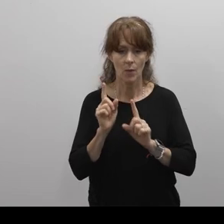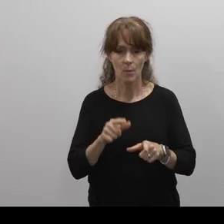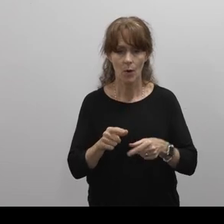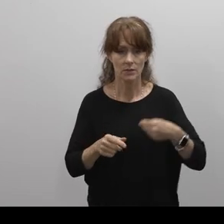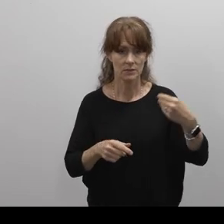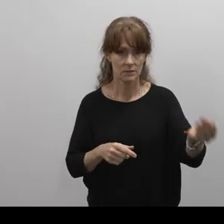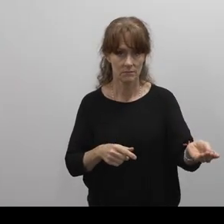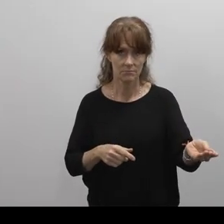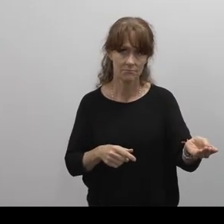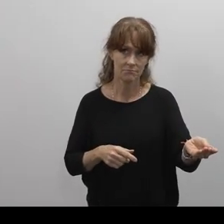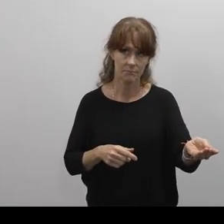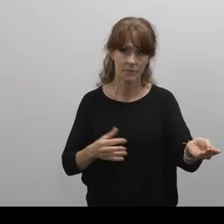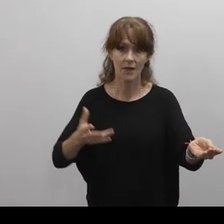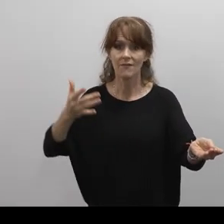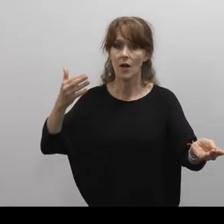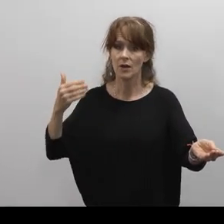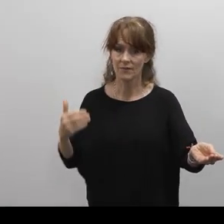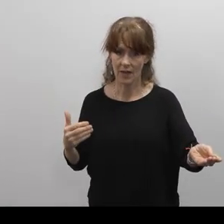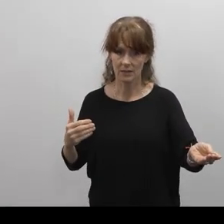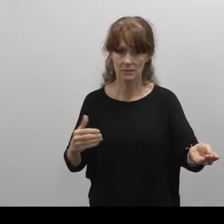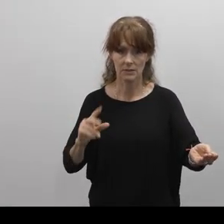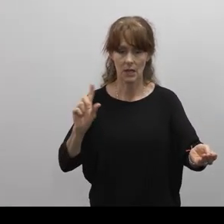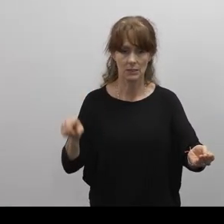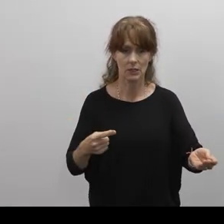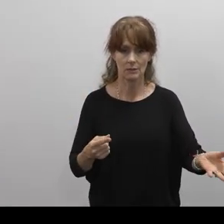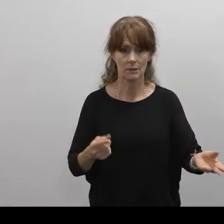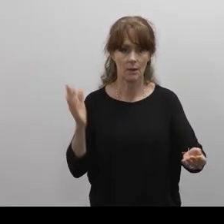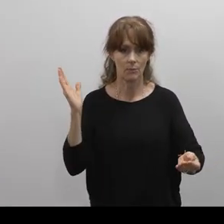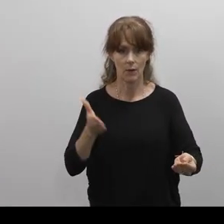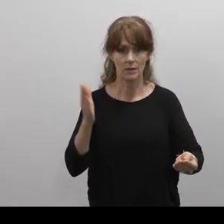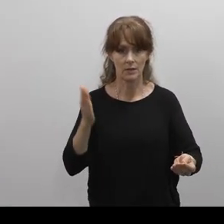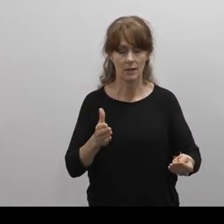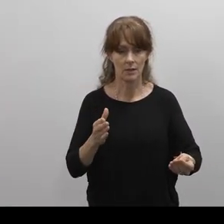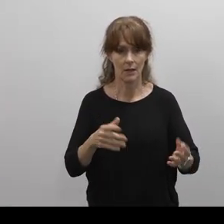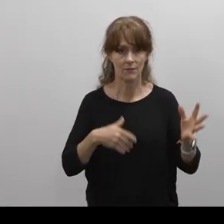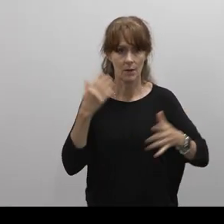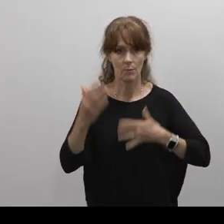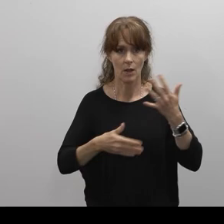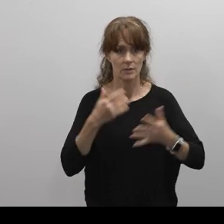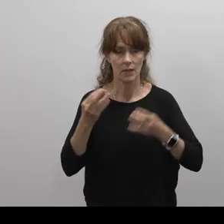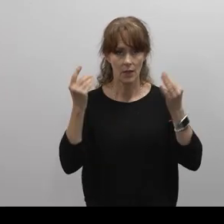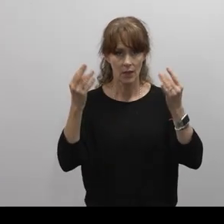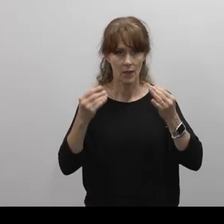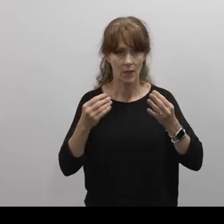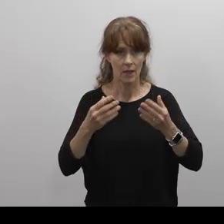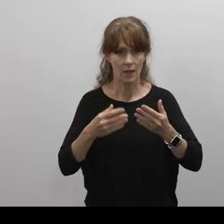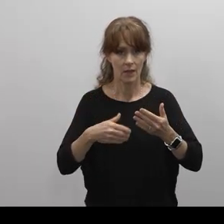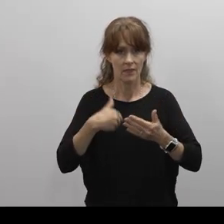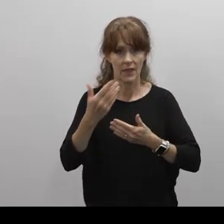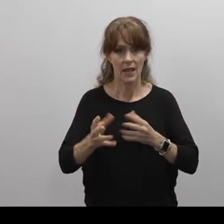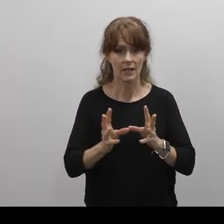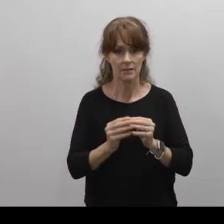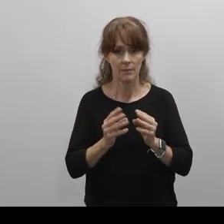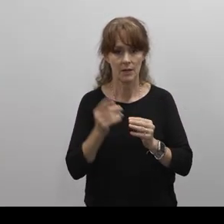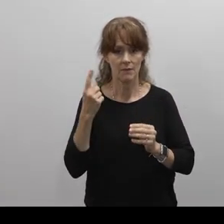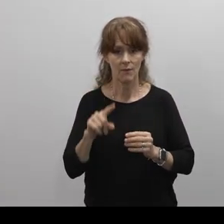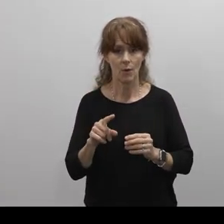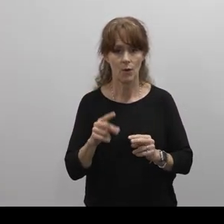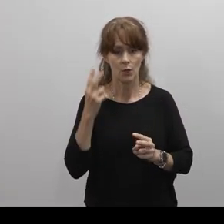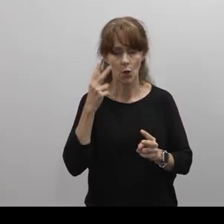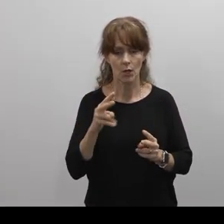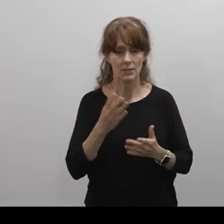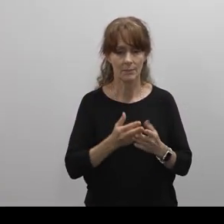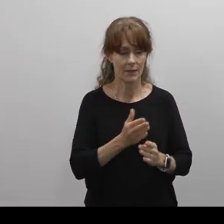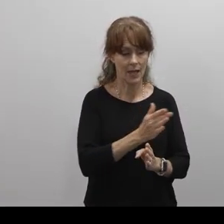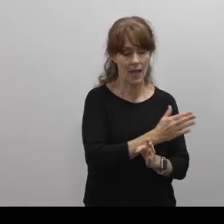to you far in advance, so you're not just getting a presentation that you have to process and come back to the next meeting for. You're actually looking at something